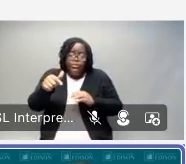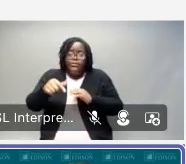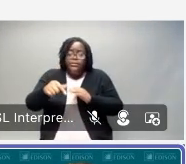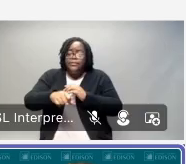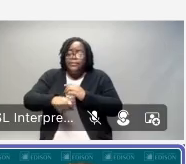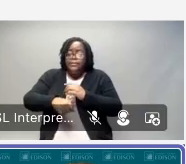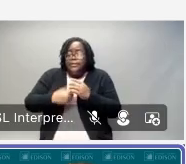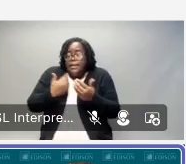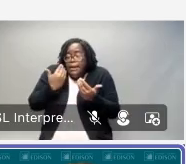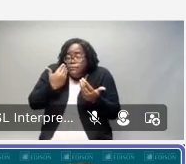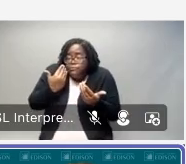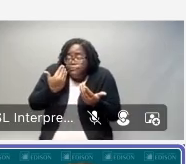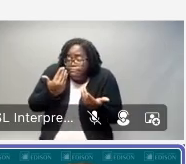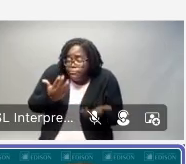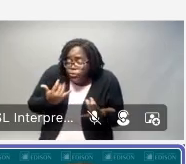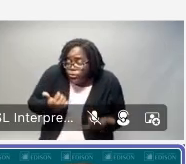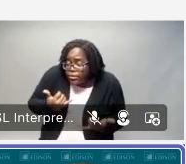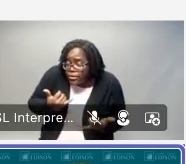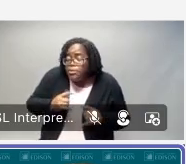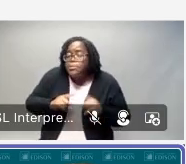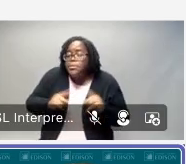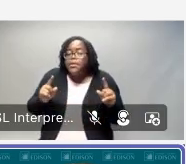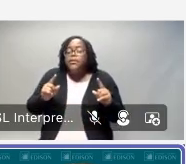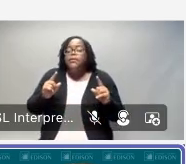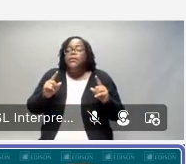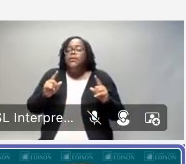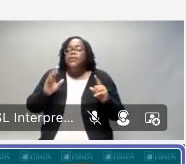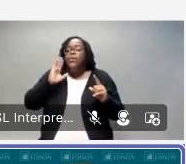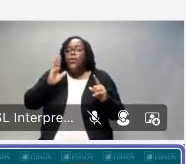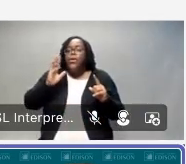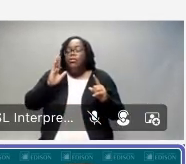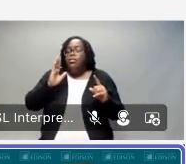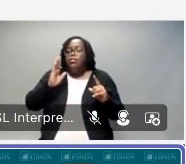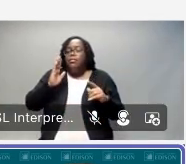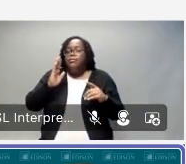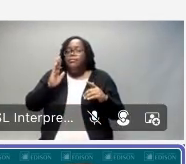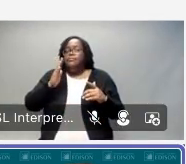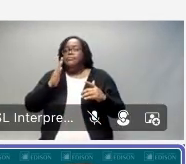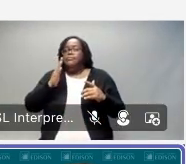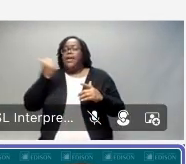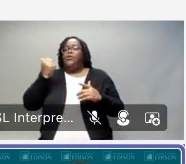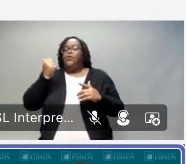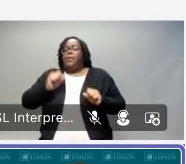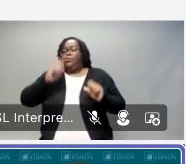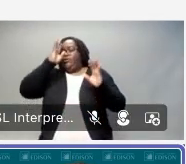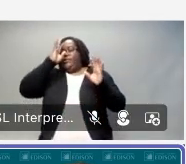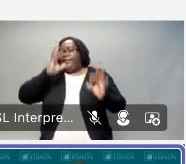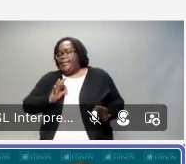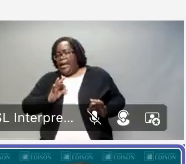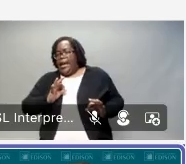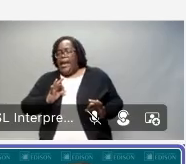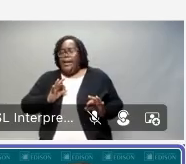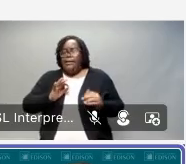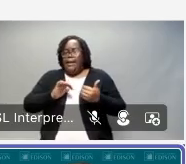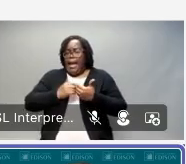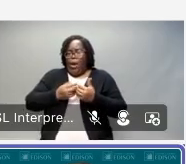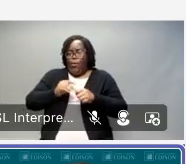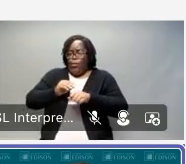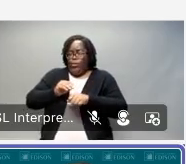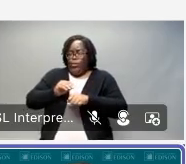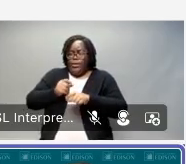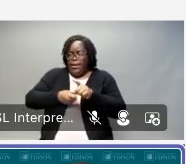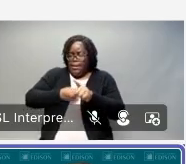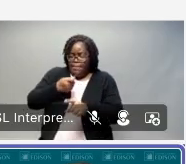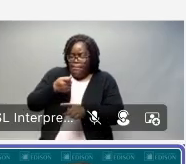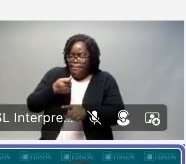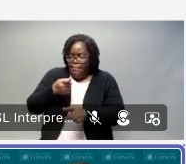what degree. And then we can kind of have a little bit better idea in terms of like if we're